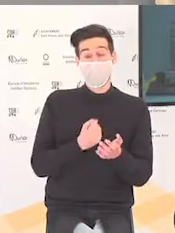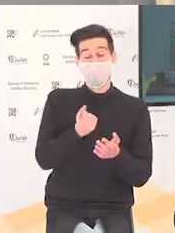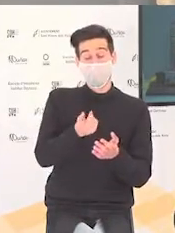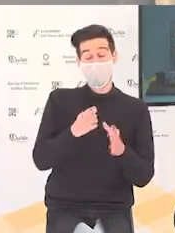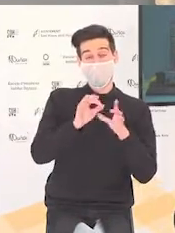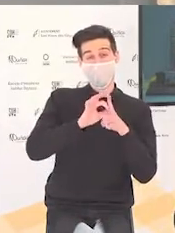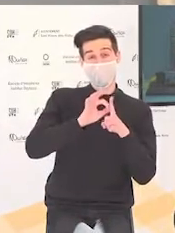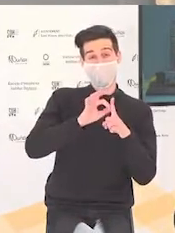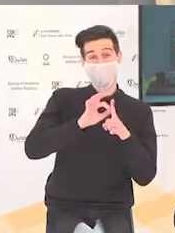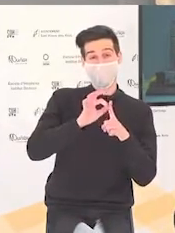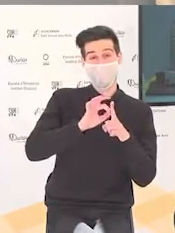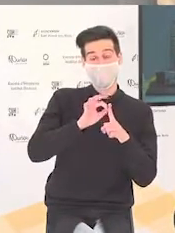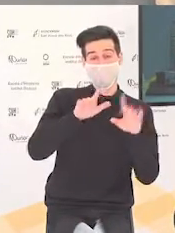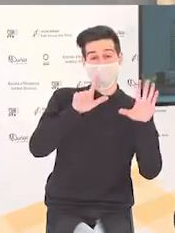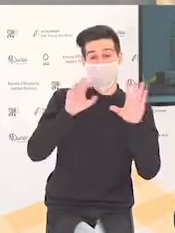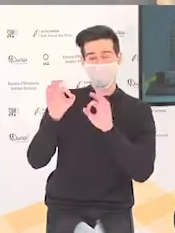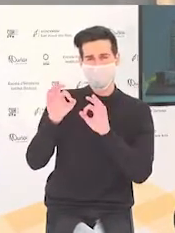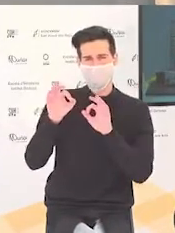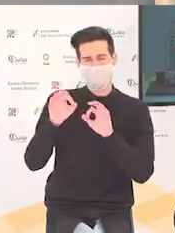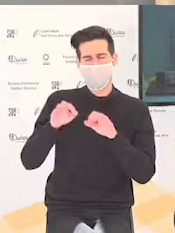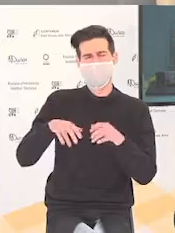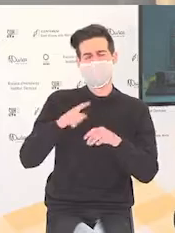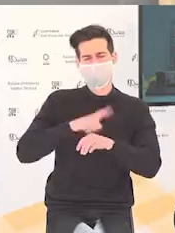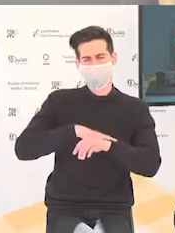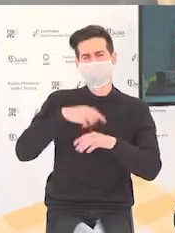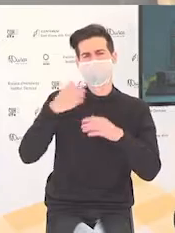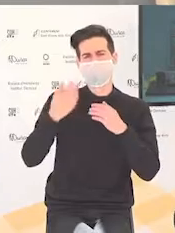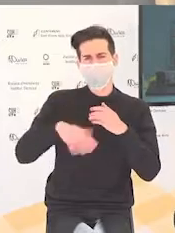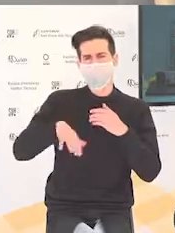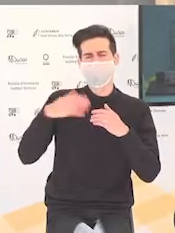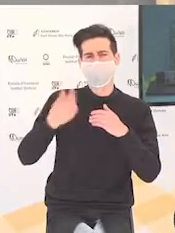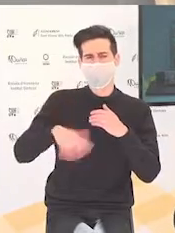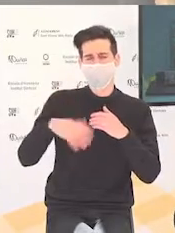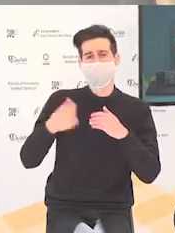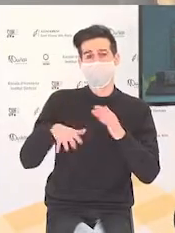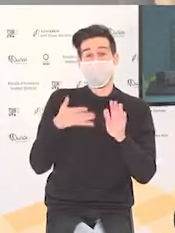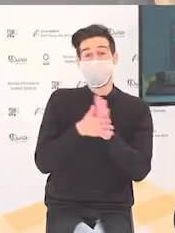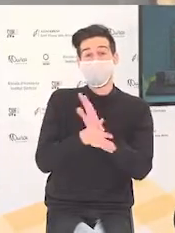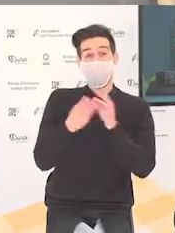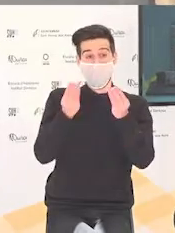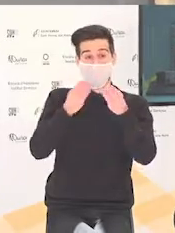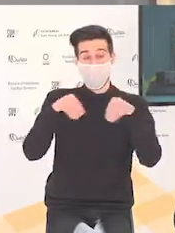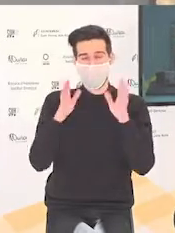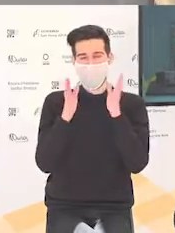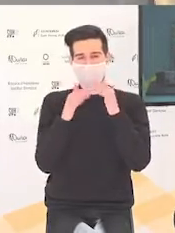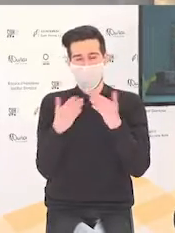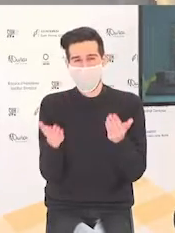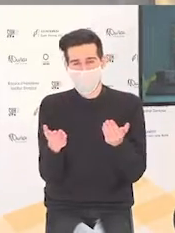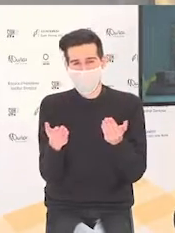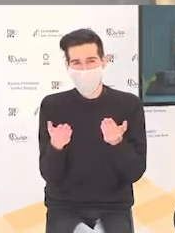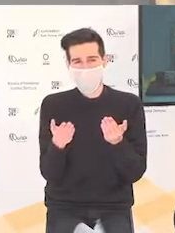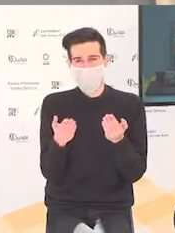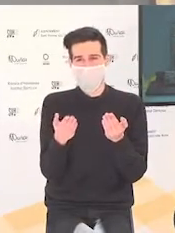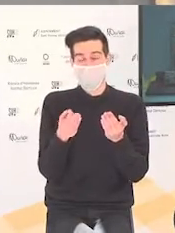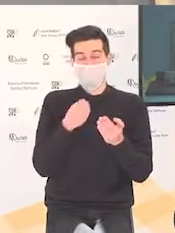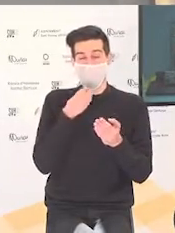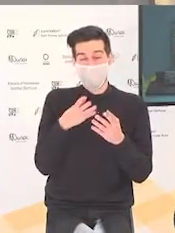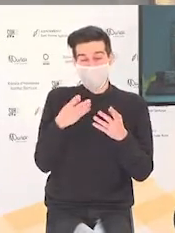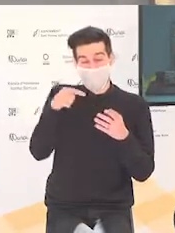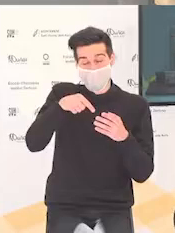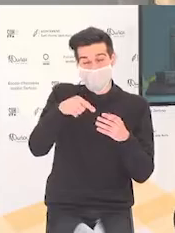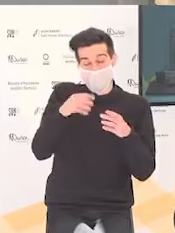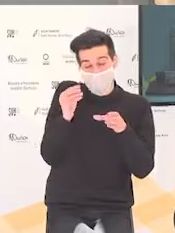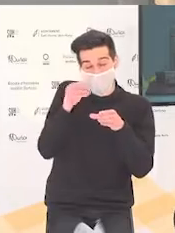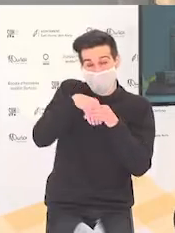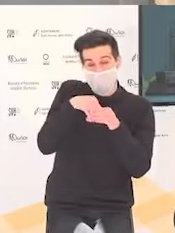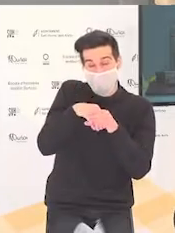grados durante bastante tiempo, durante horas, porque como no lleva huevo, si no lo cocemos bien, por dentro nos queda aguado, se